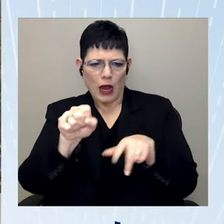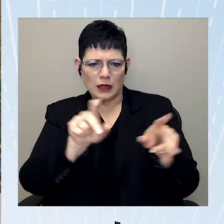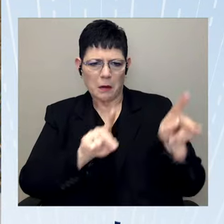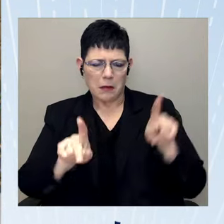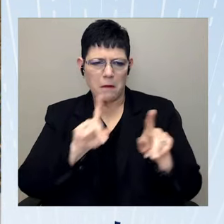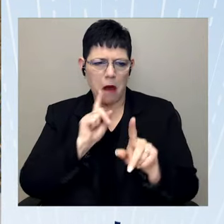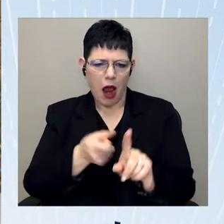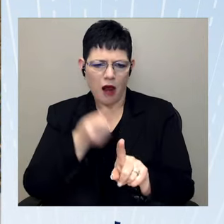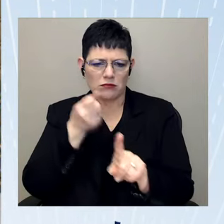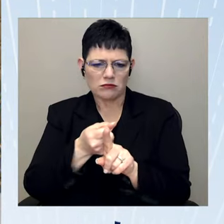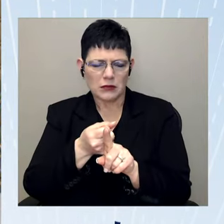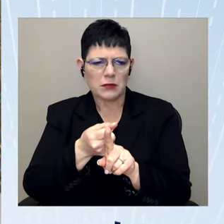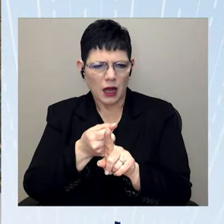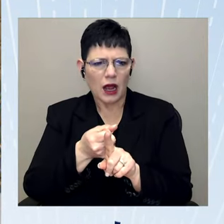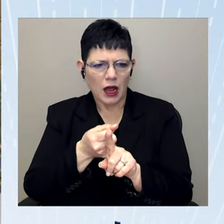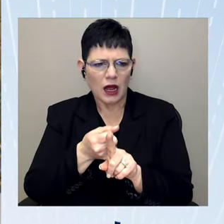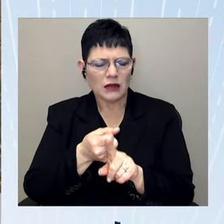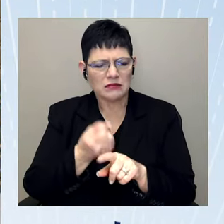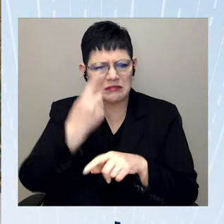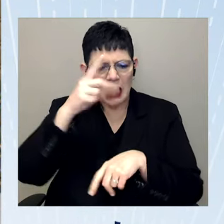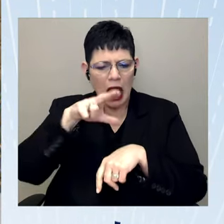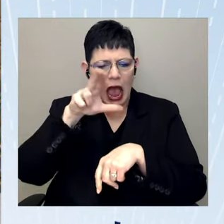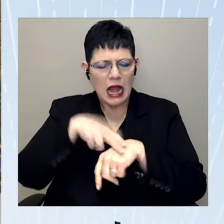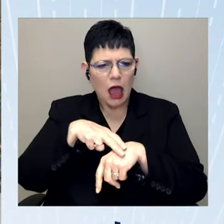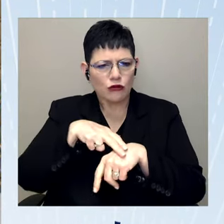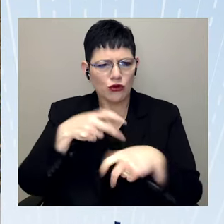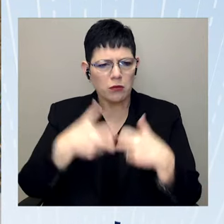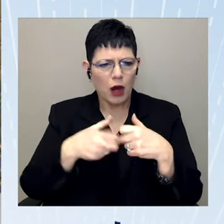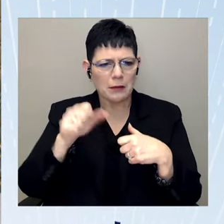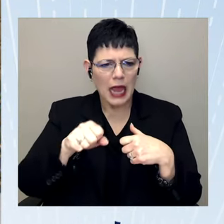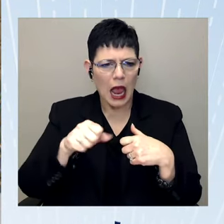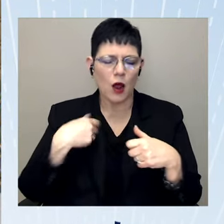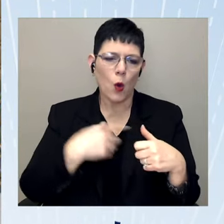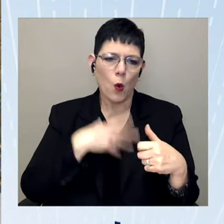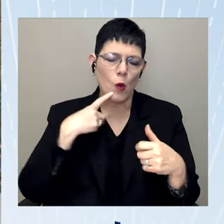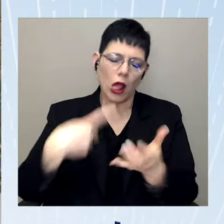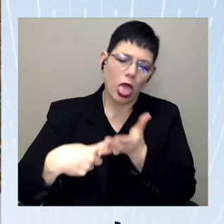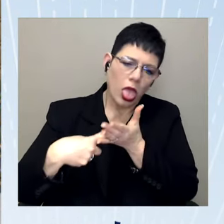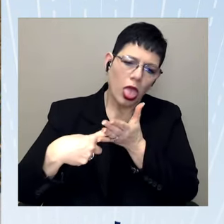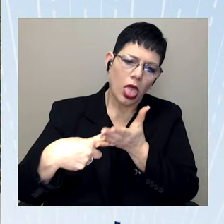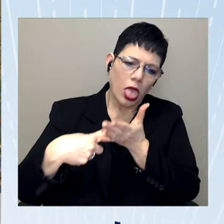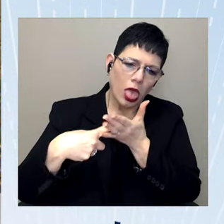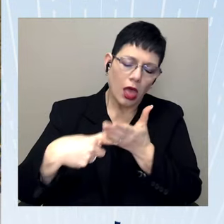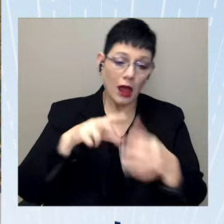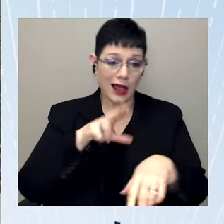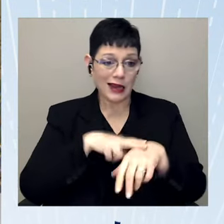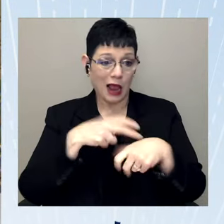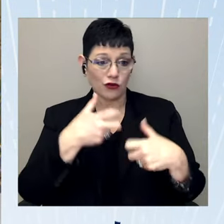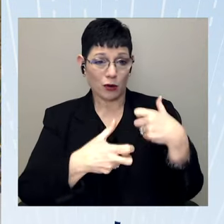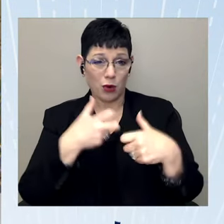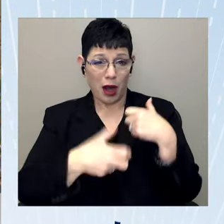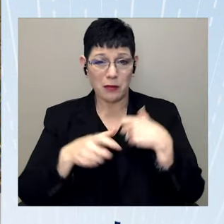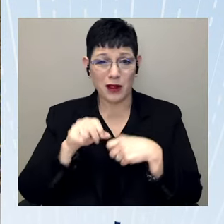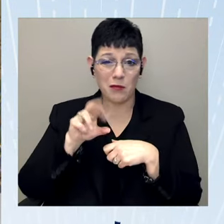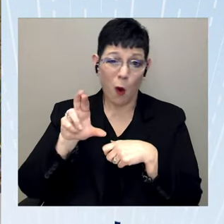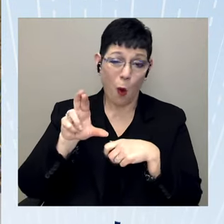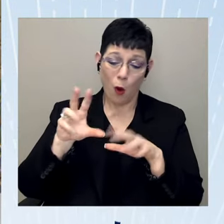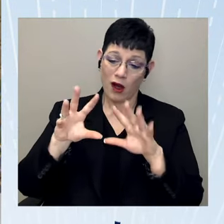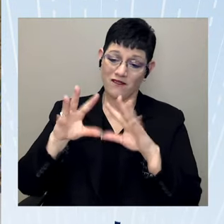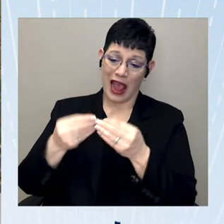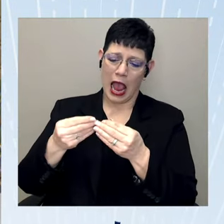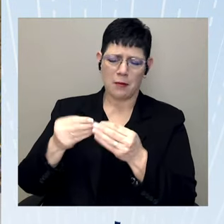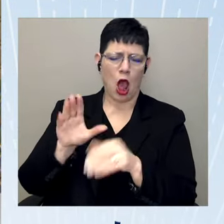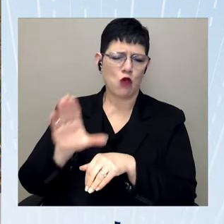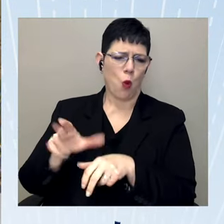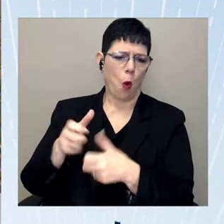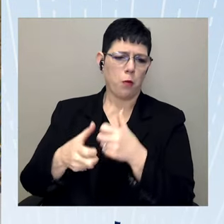problems. And we're gonna have a debate over the next year about whether this is a national problem or a family problem. And it's